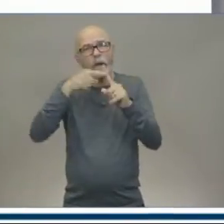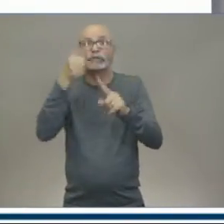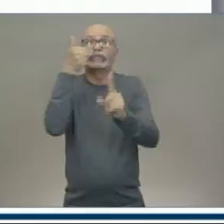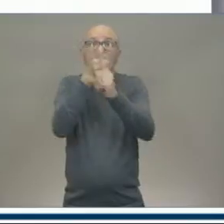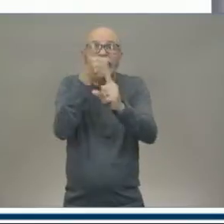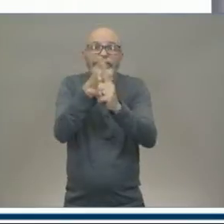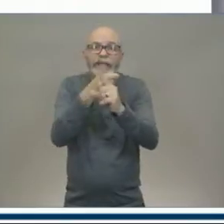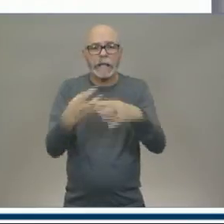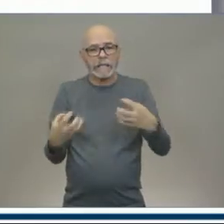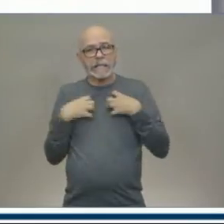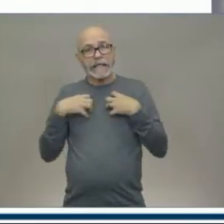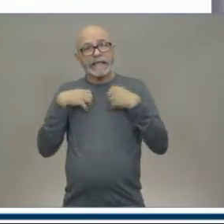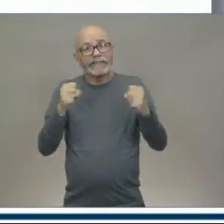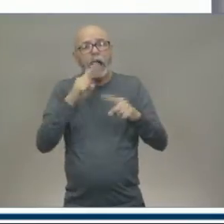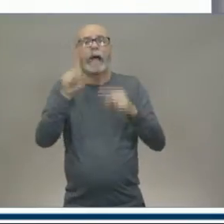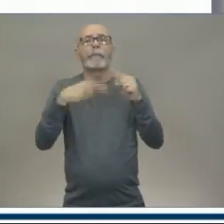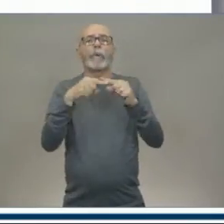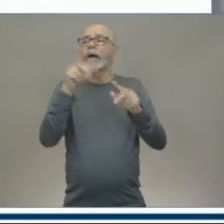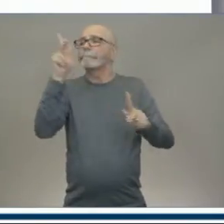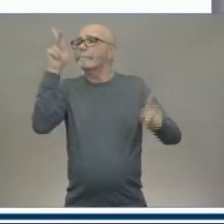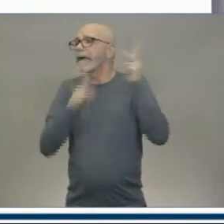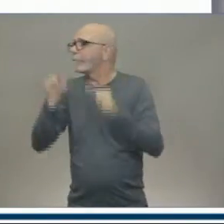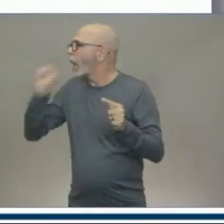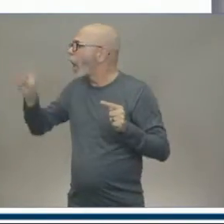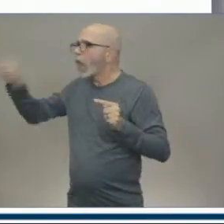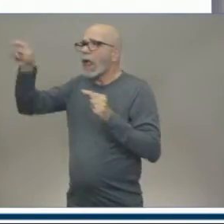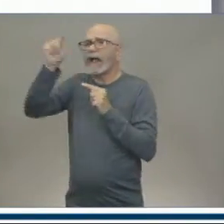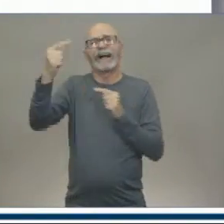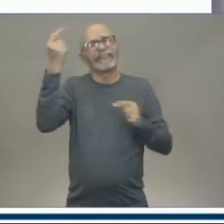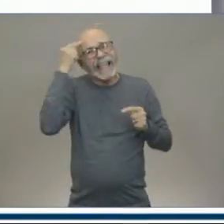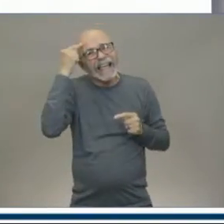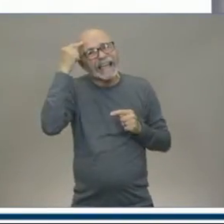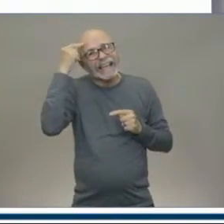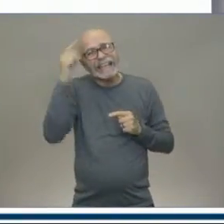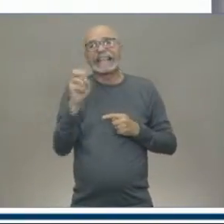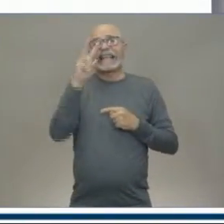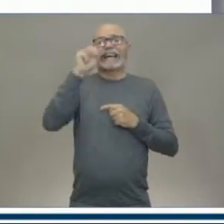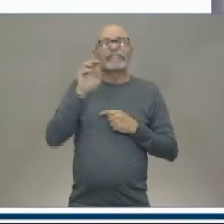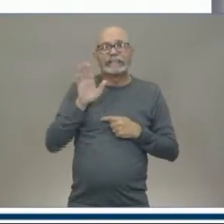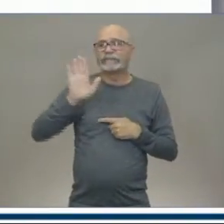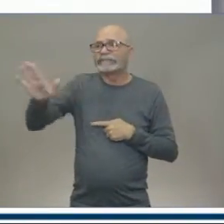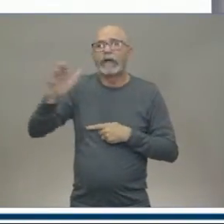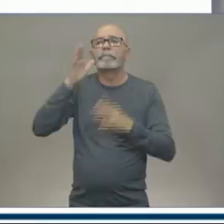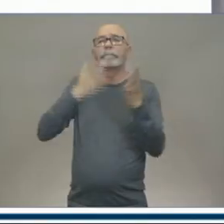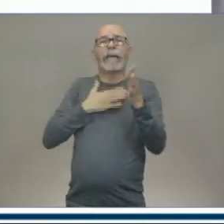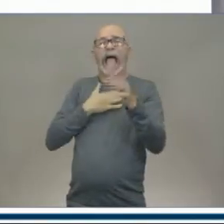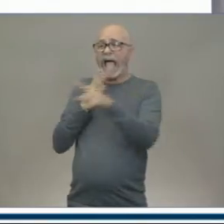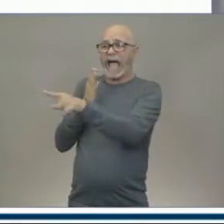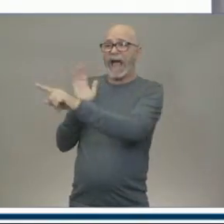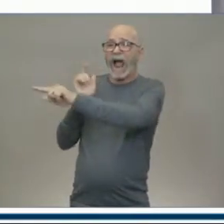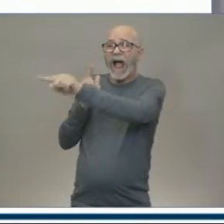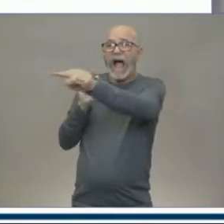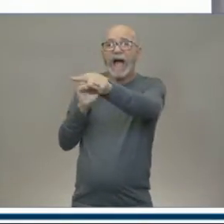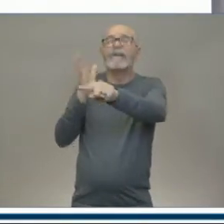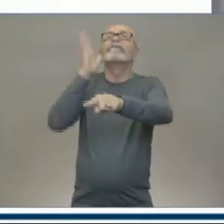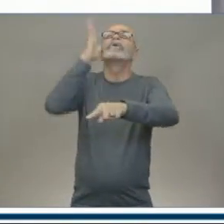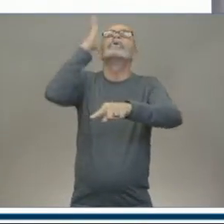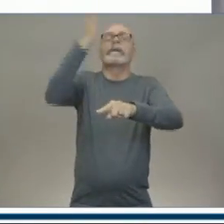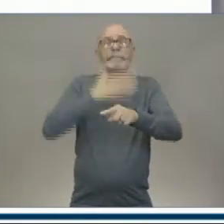those around you. You are our future. We need you to be healthy, but most of all, we need you to be leaders